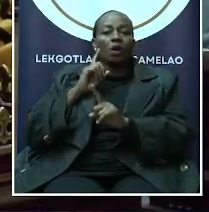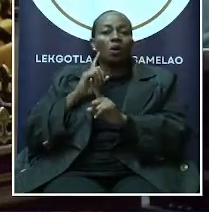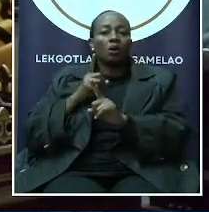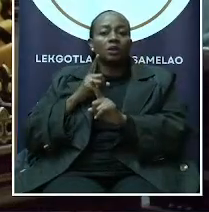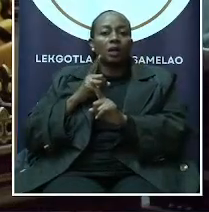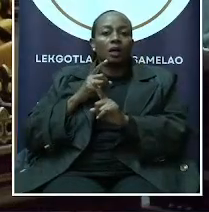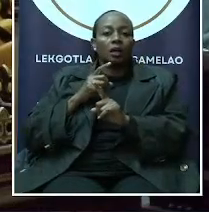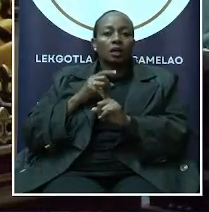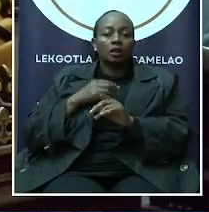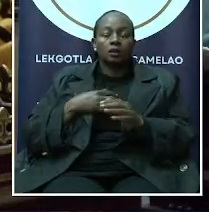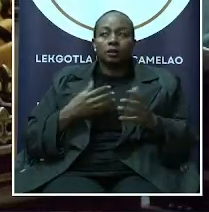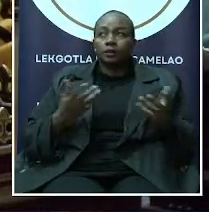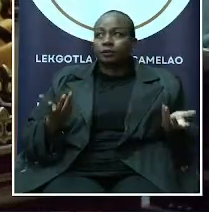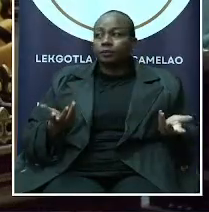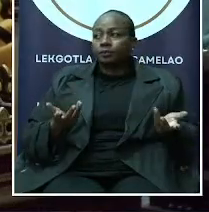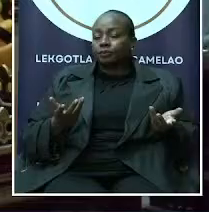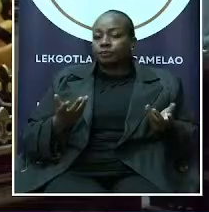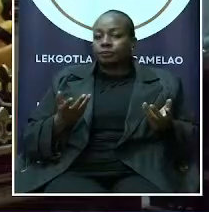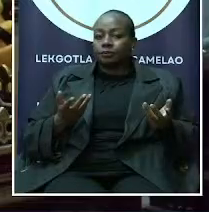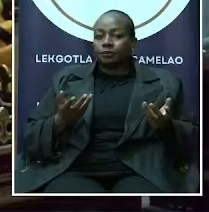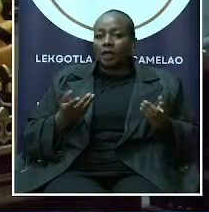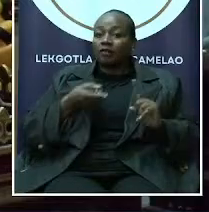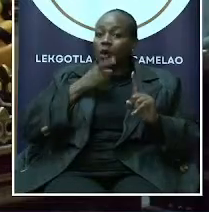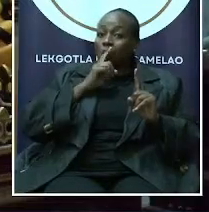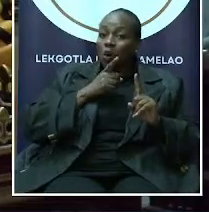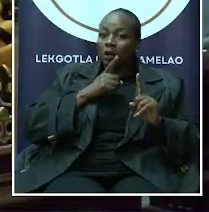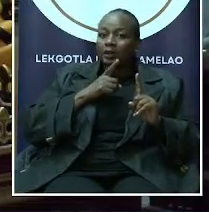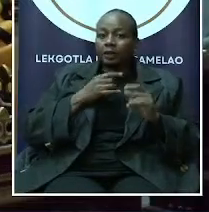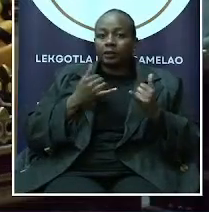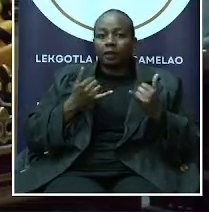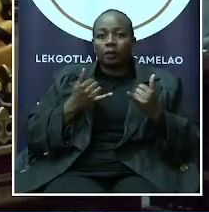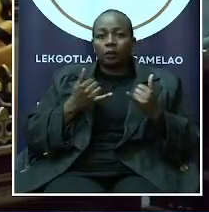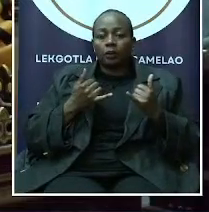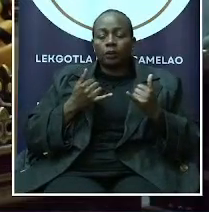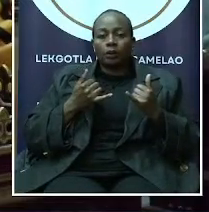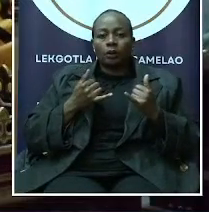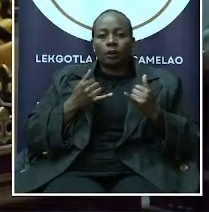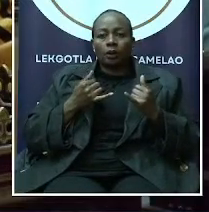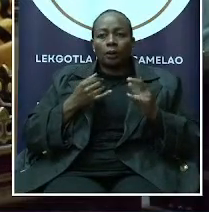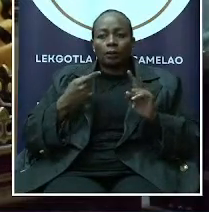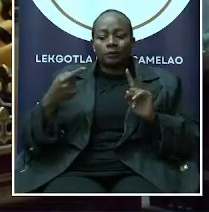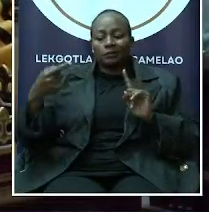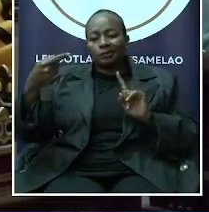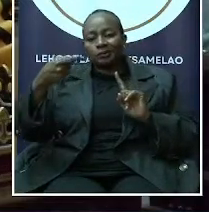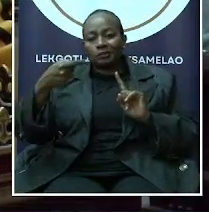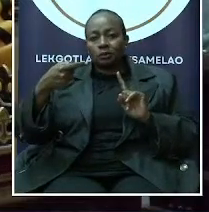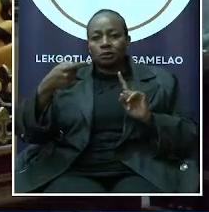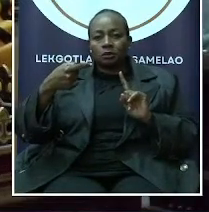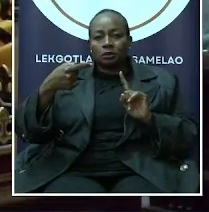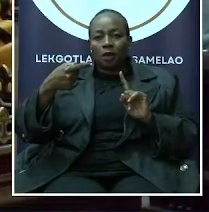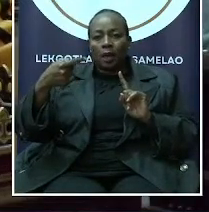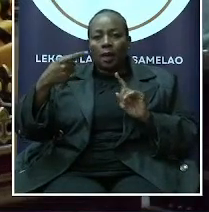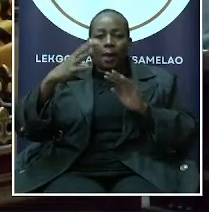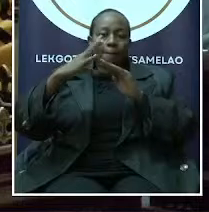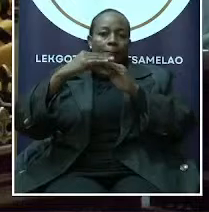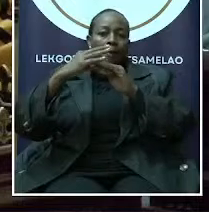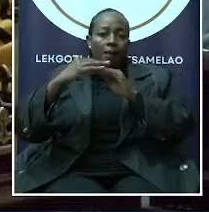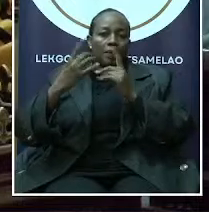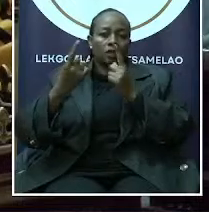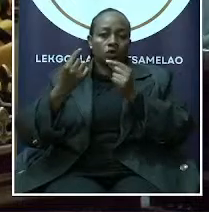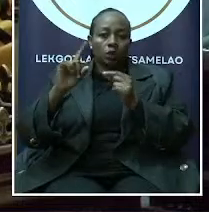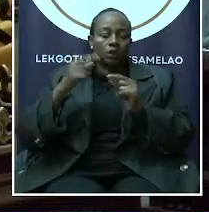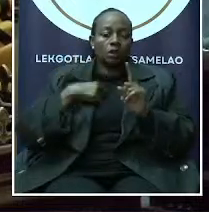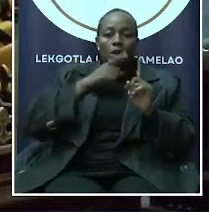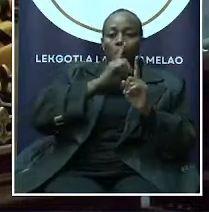order, Honourable, if there's a point of order in the House, Order, Chair. what a member, what is it that the member Deputy must Speaker, do? there's an